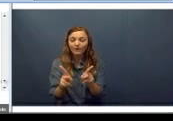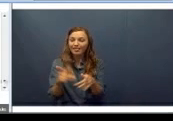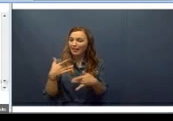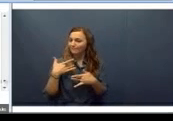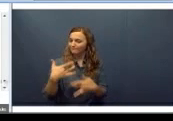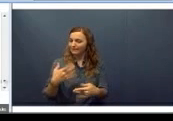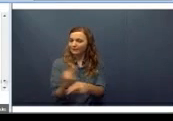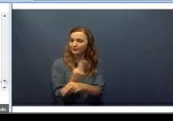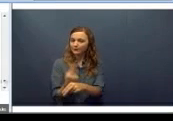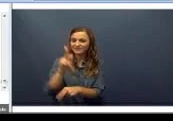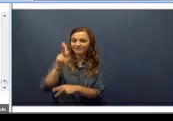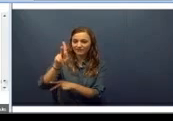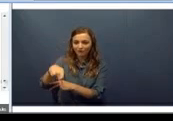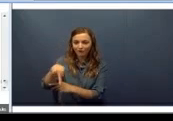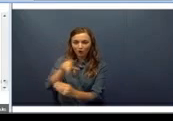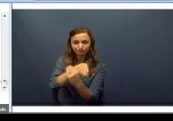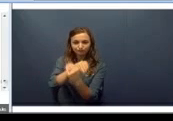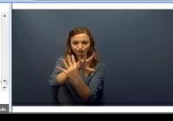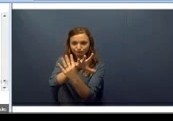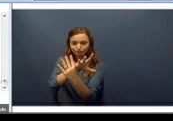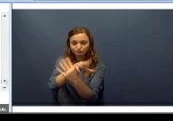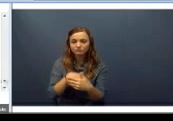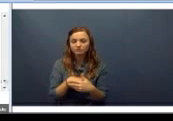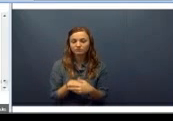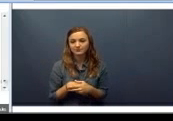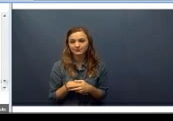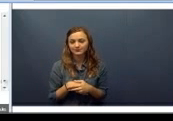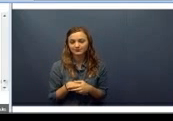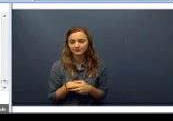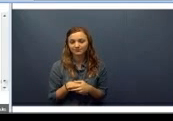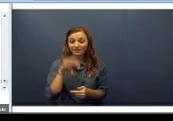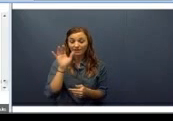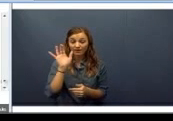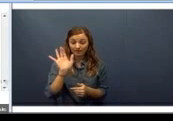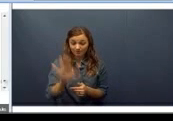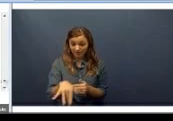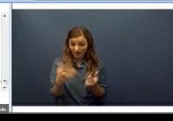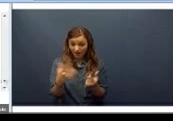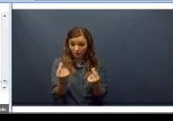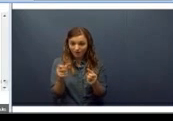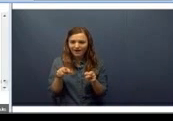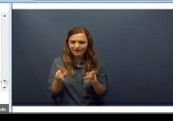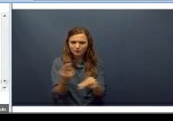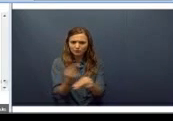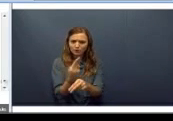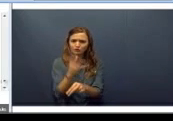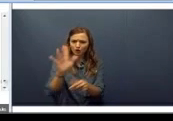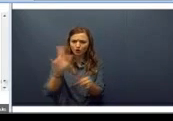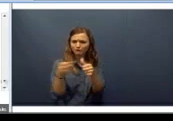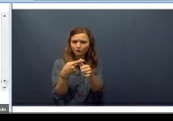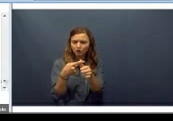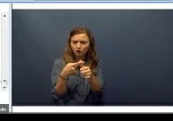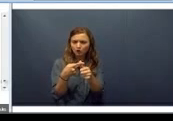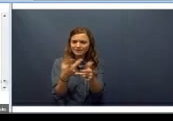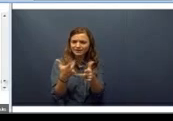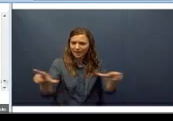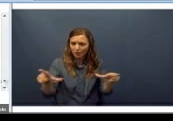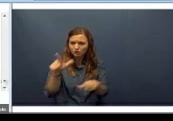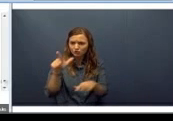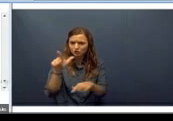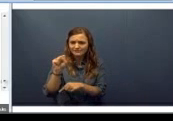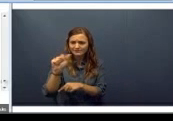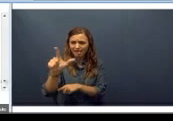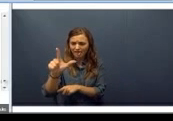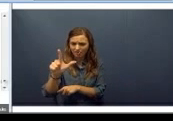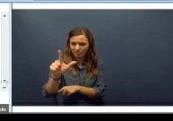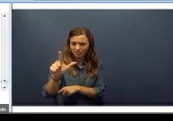hearing individuals do tend to use video phones, and that is something that allows them to use their